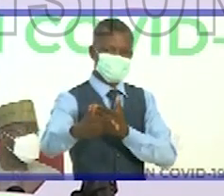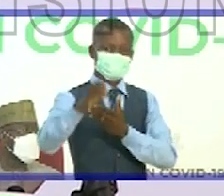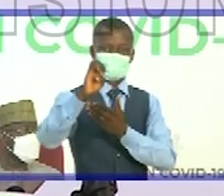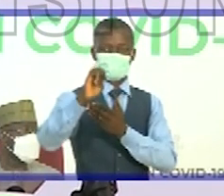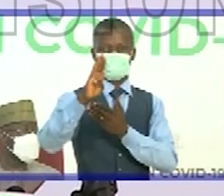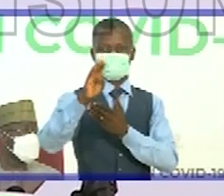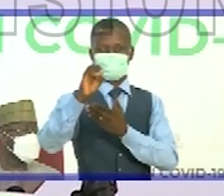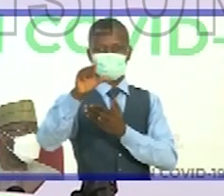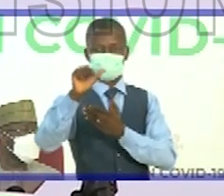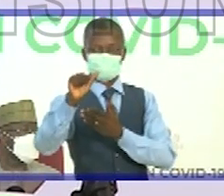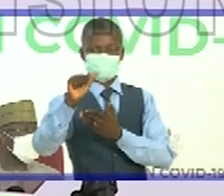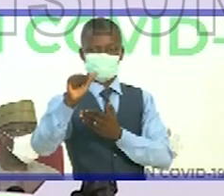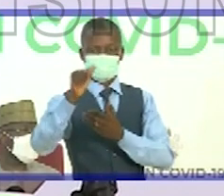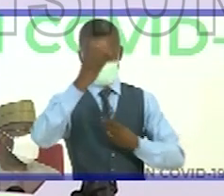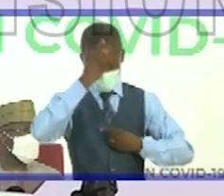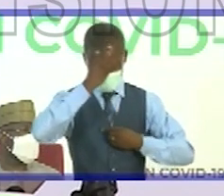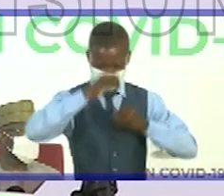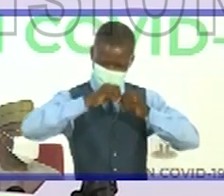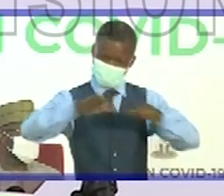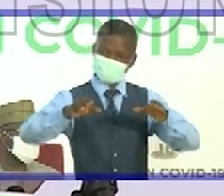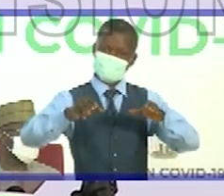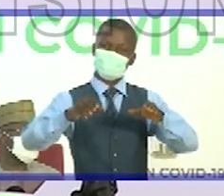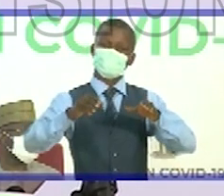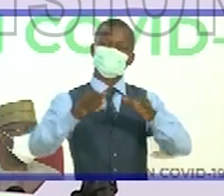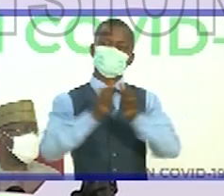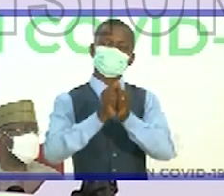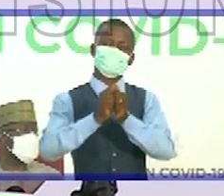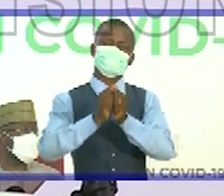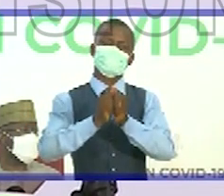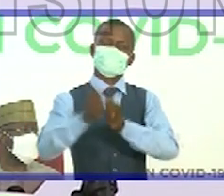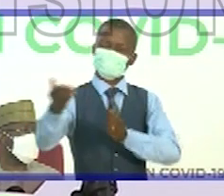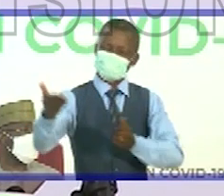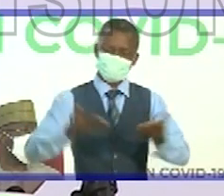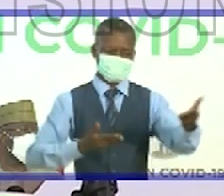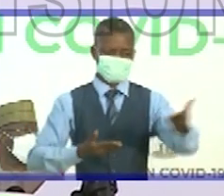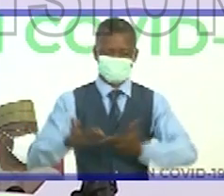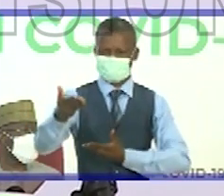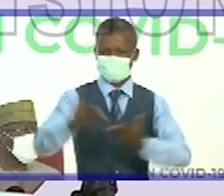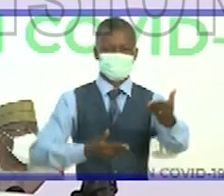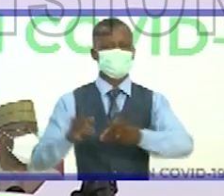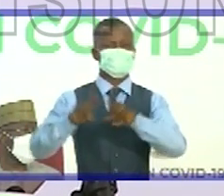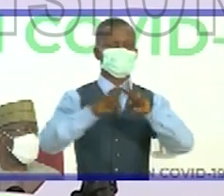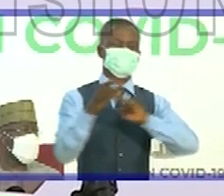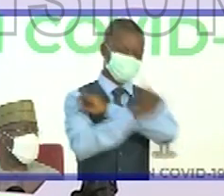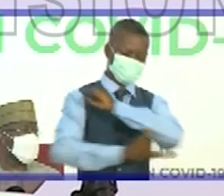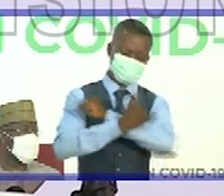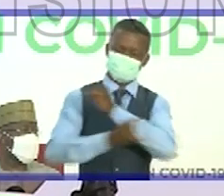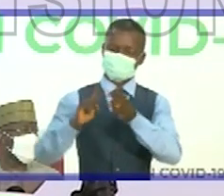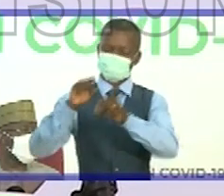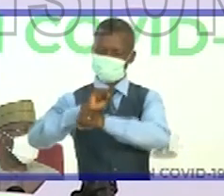Ebola outbreak in recognition that you have to bring countries together to work towards